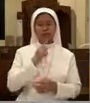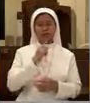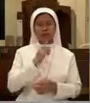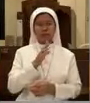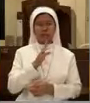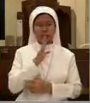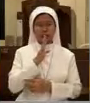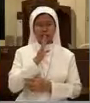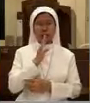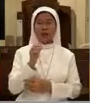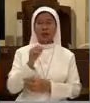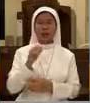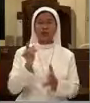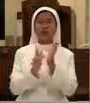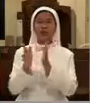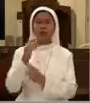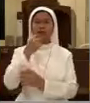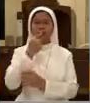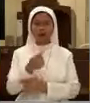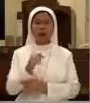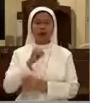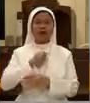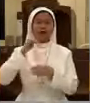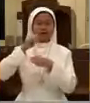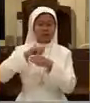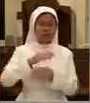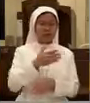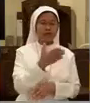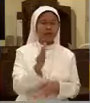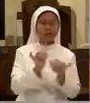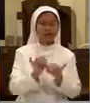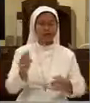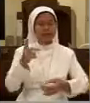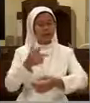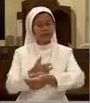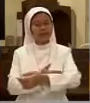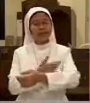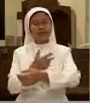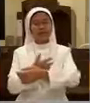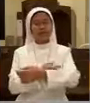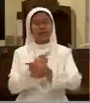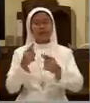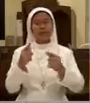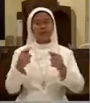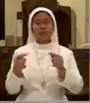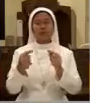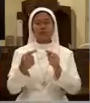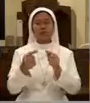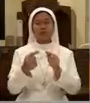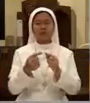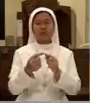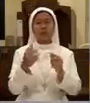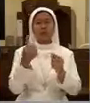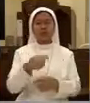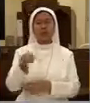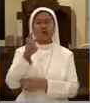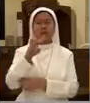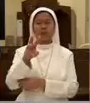midst of wolves, no? Hindi tayo pinapadala bilang wolves. So let us learn